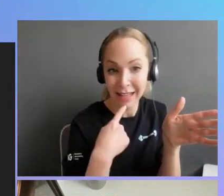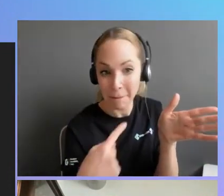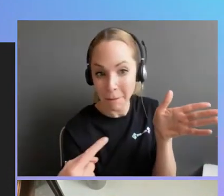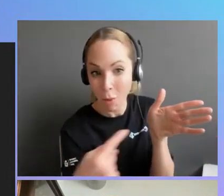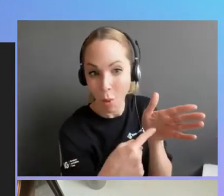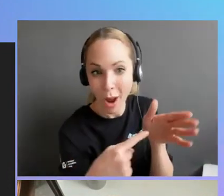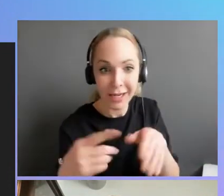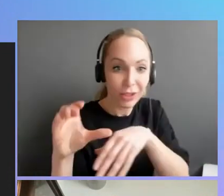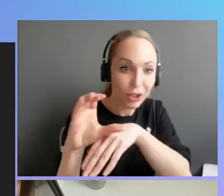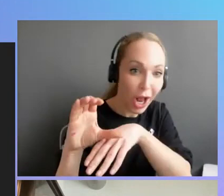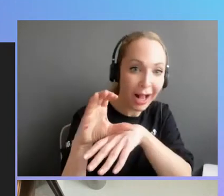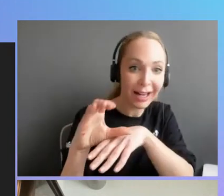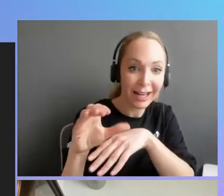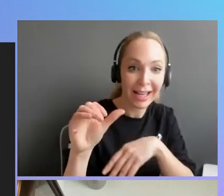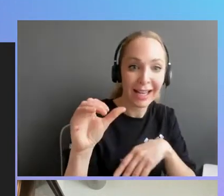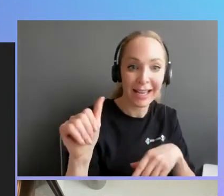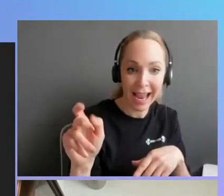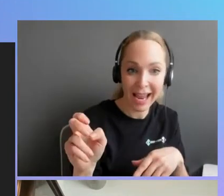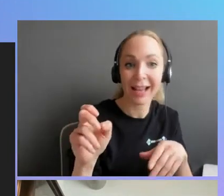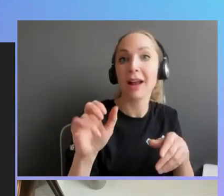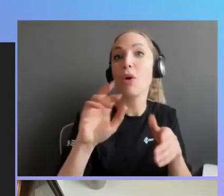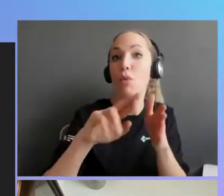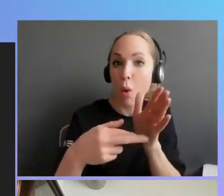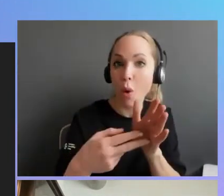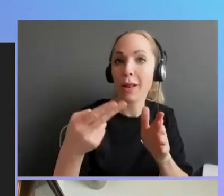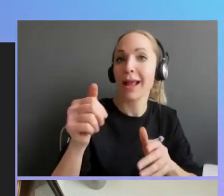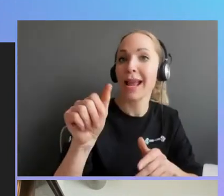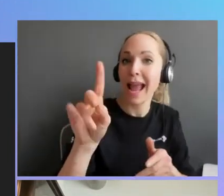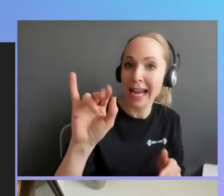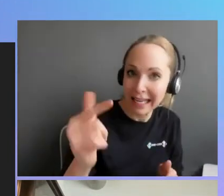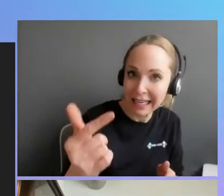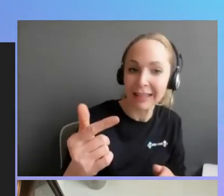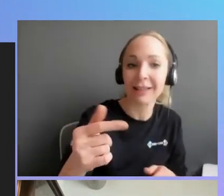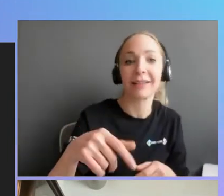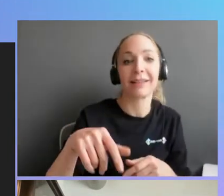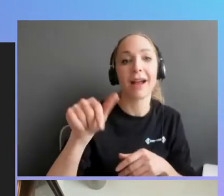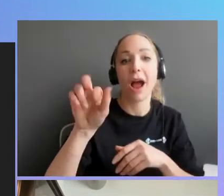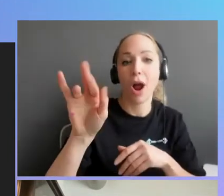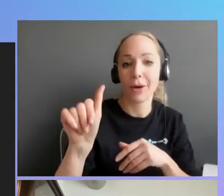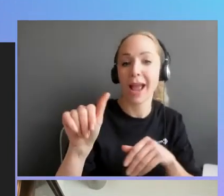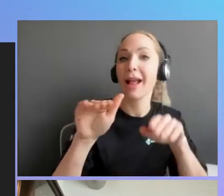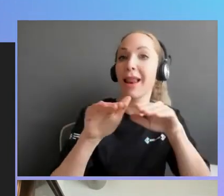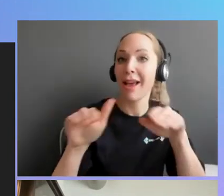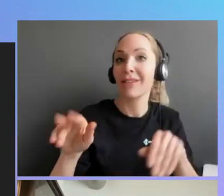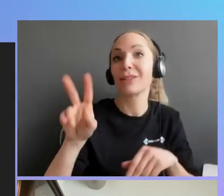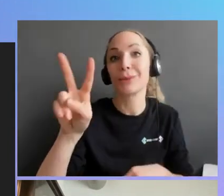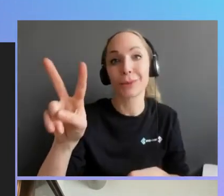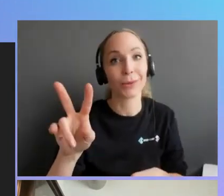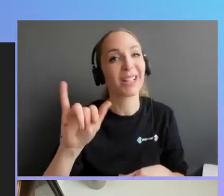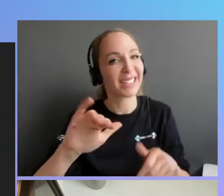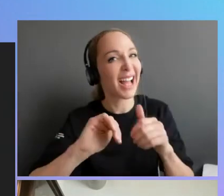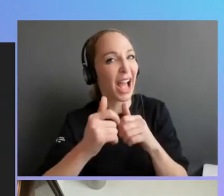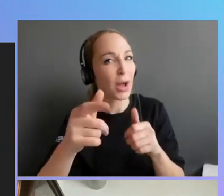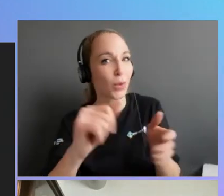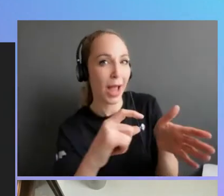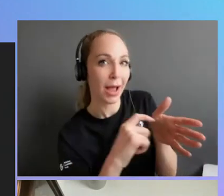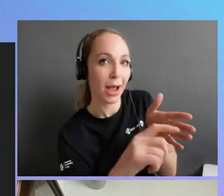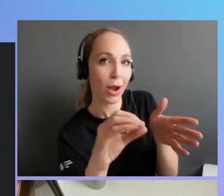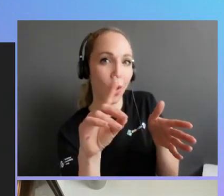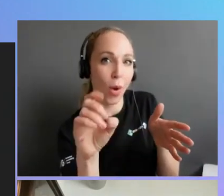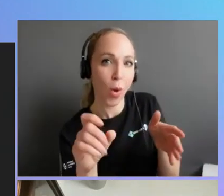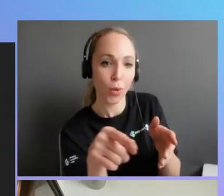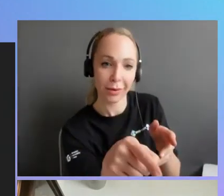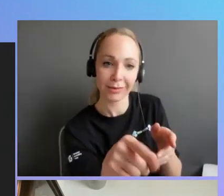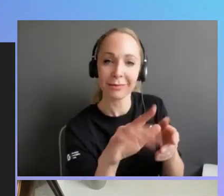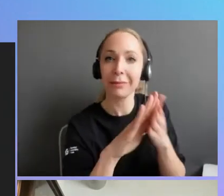and ARIA level of 2. So that's how you could code this thing, how a developer could code this thing to be an H2 semantically.